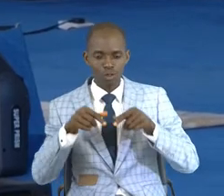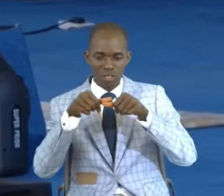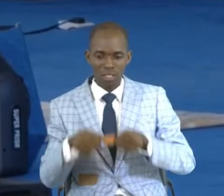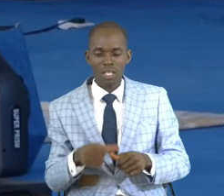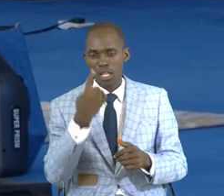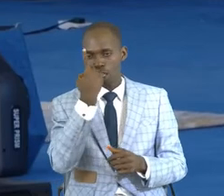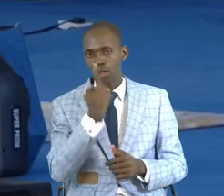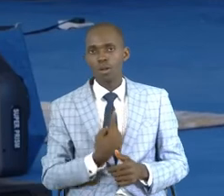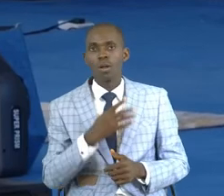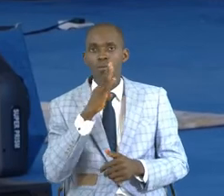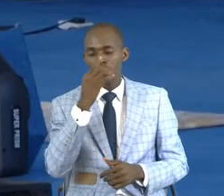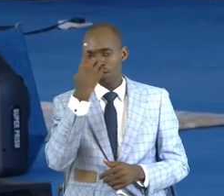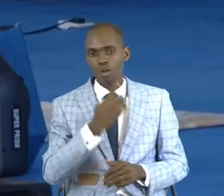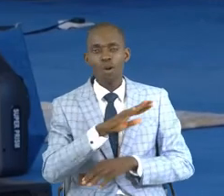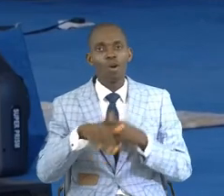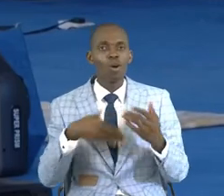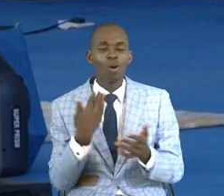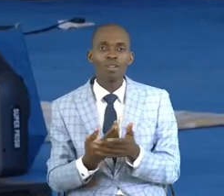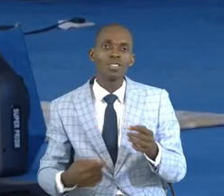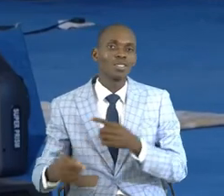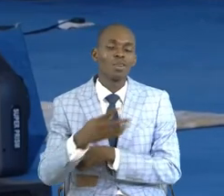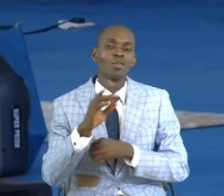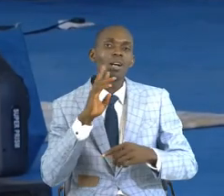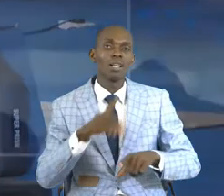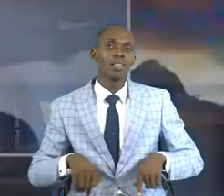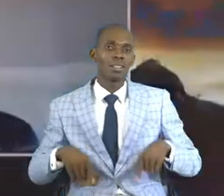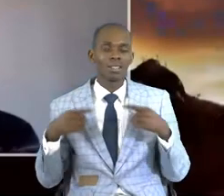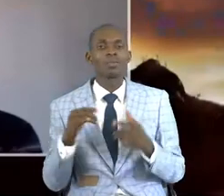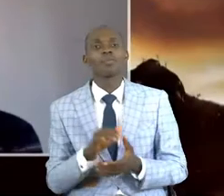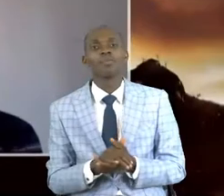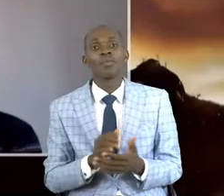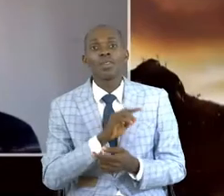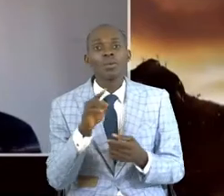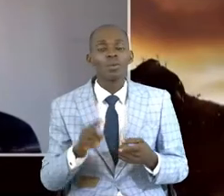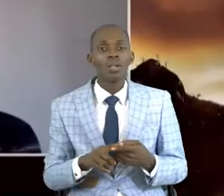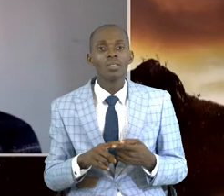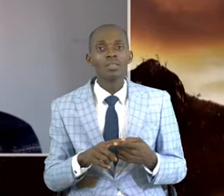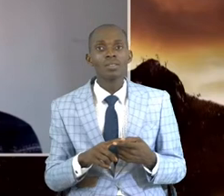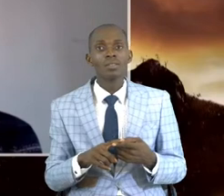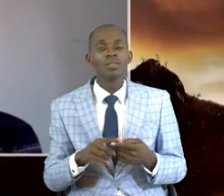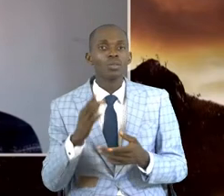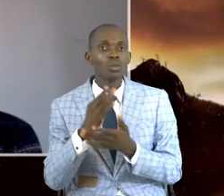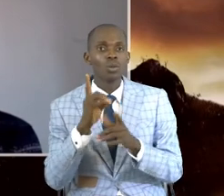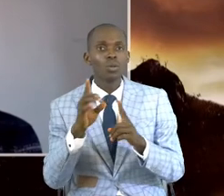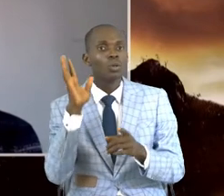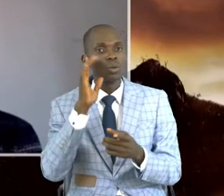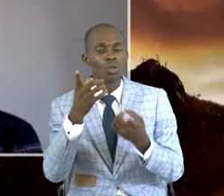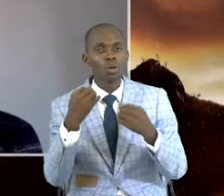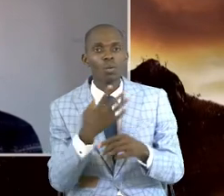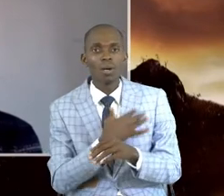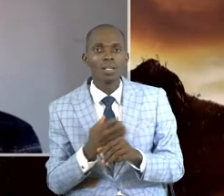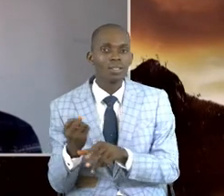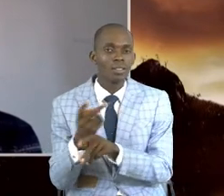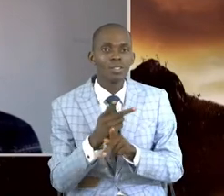alone all the rest of her. And when she comes to old age, that somebody should come and take care of her,